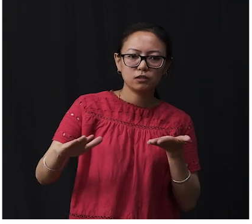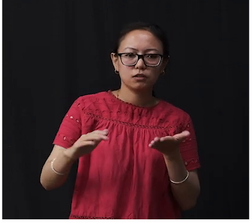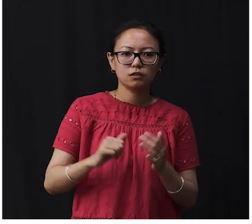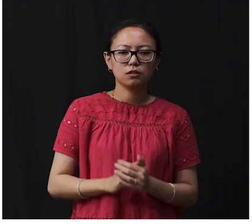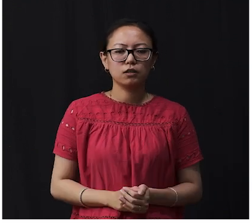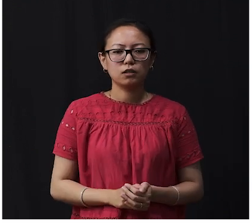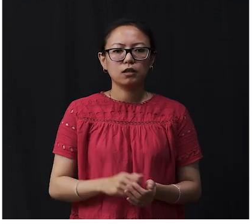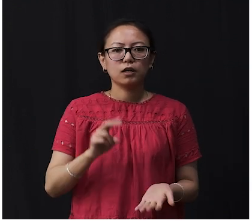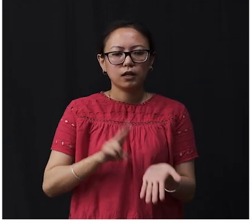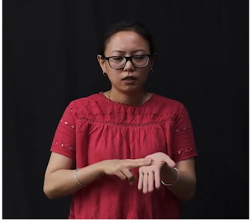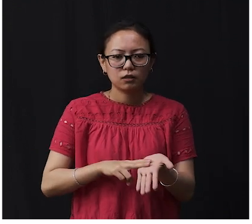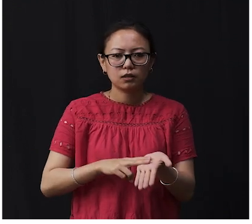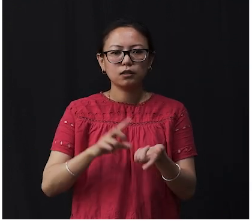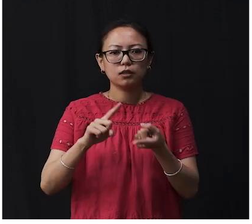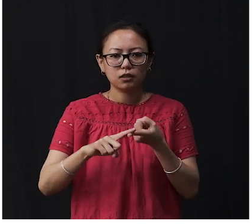neat spelling?